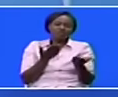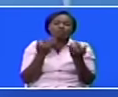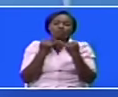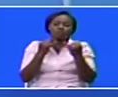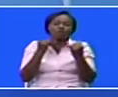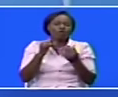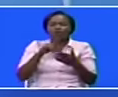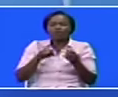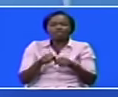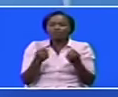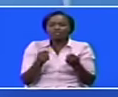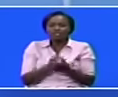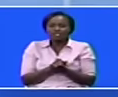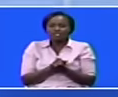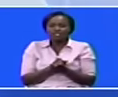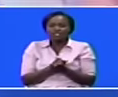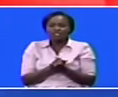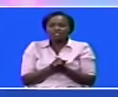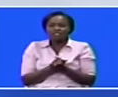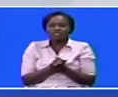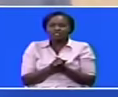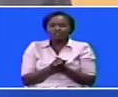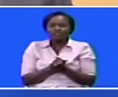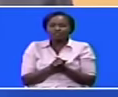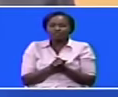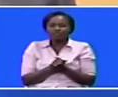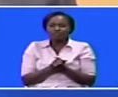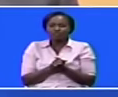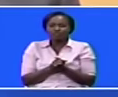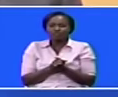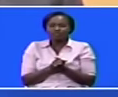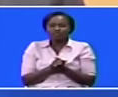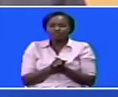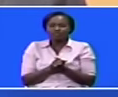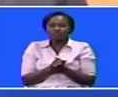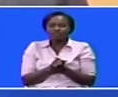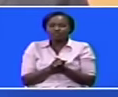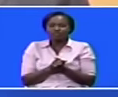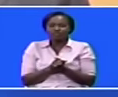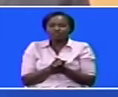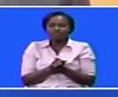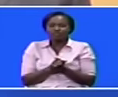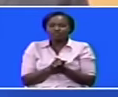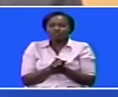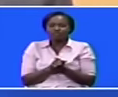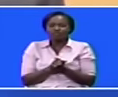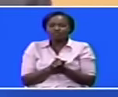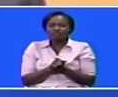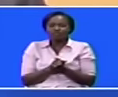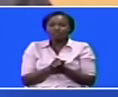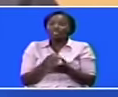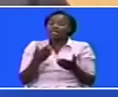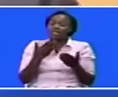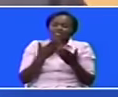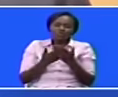so far. Deans of faculties and schools present candidates for conferment of bachelor's degrees. Okay, thank